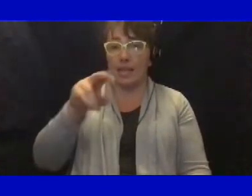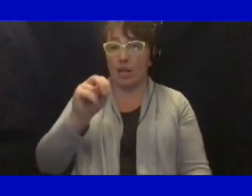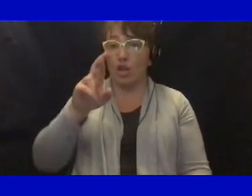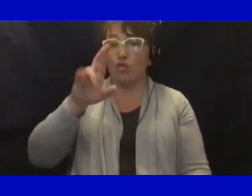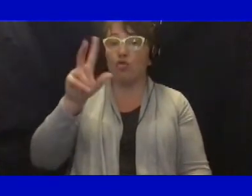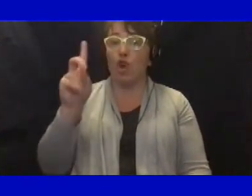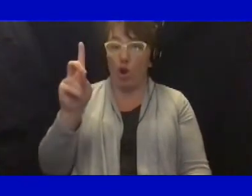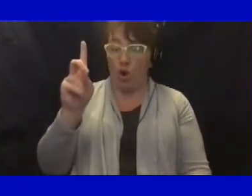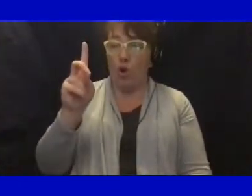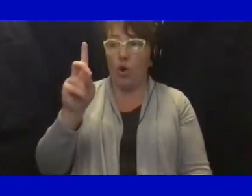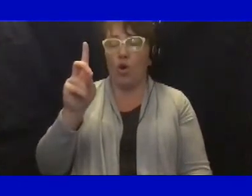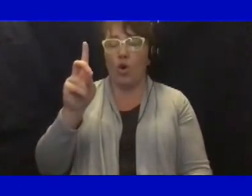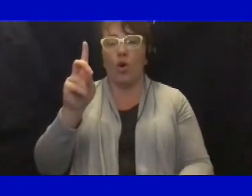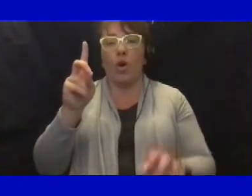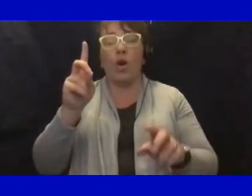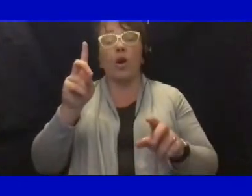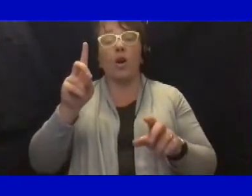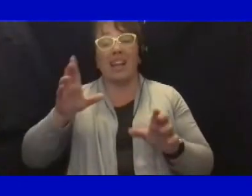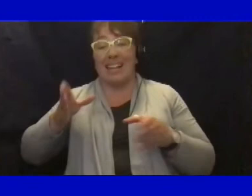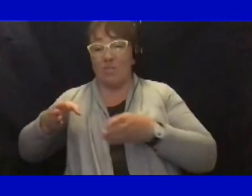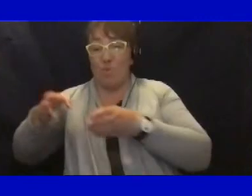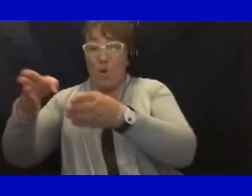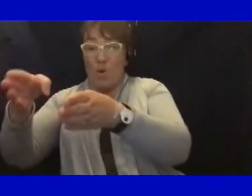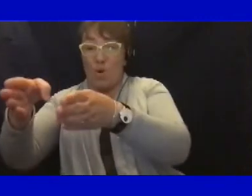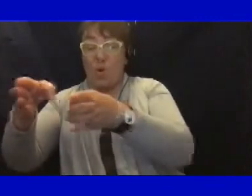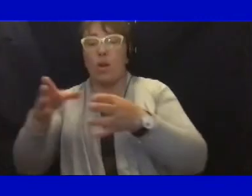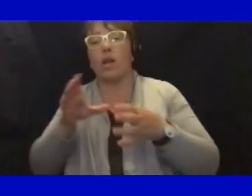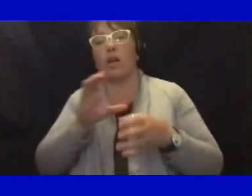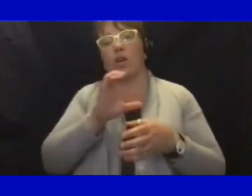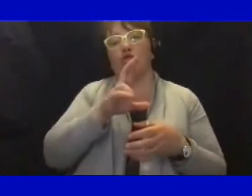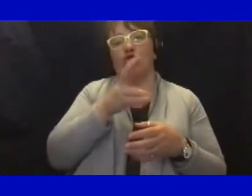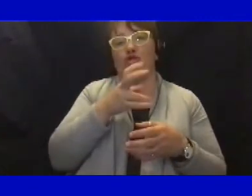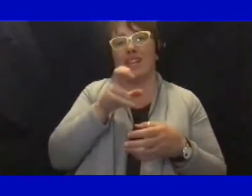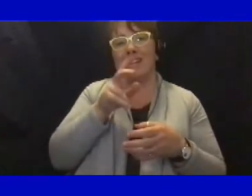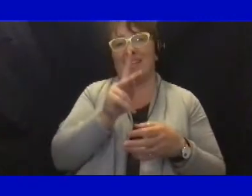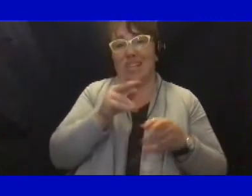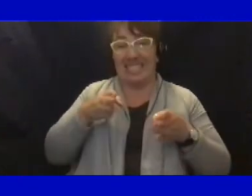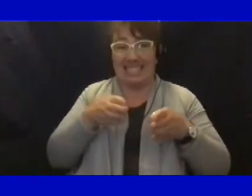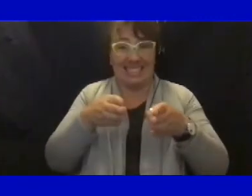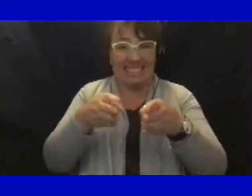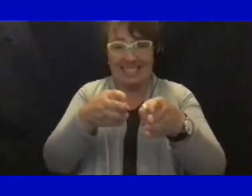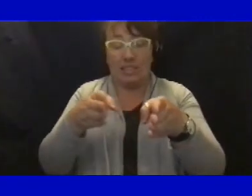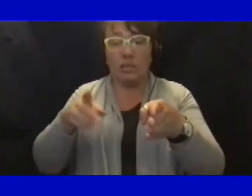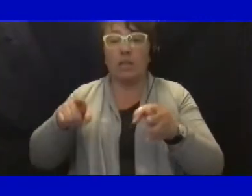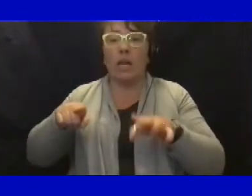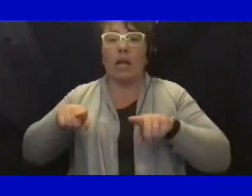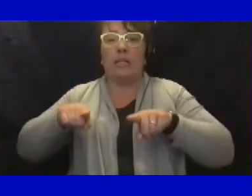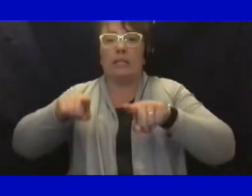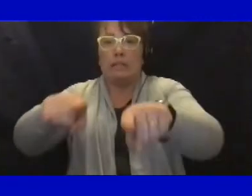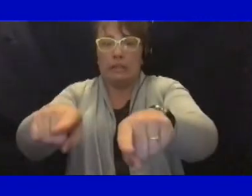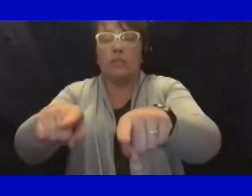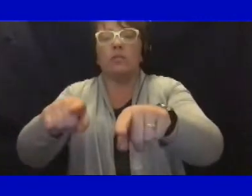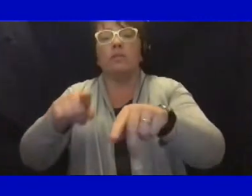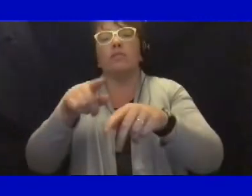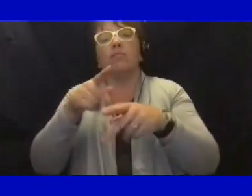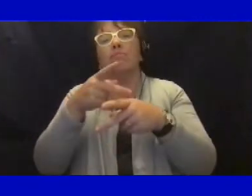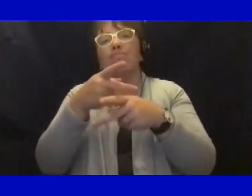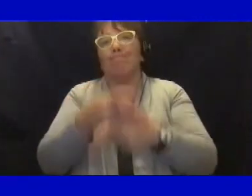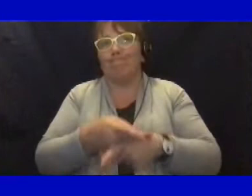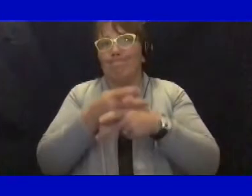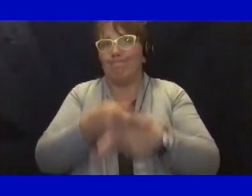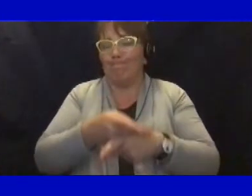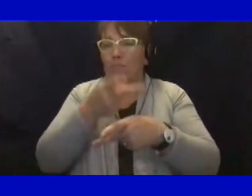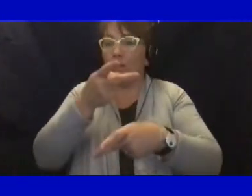have flood flows up on the roads, there's going to be mud up on the roads, the road is going to be very dangerous, potentially washed out. And maybe even most